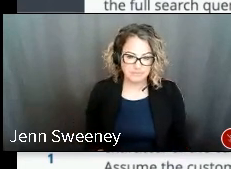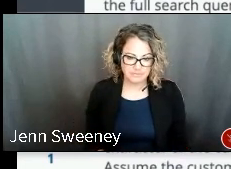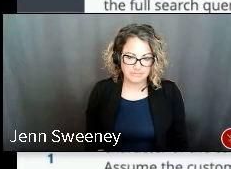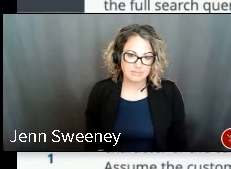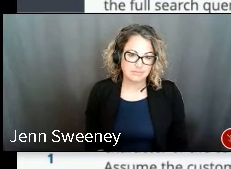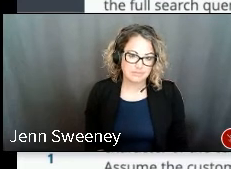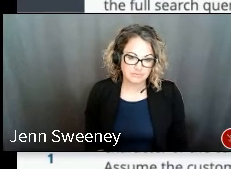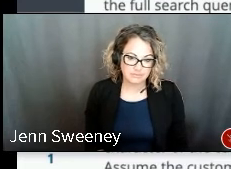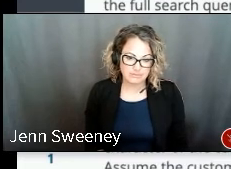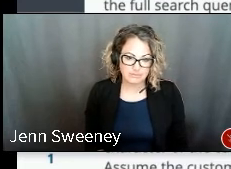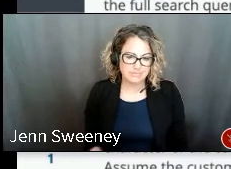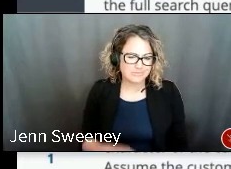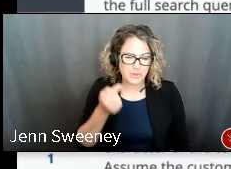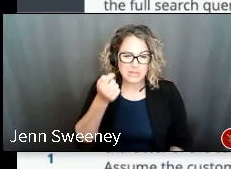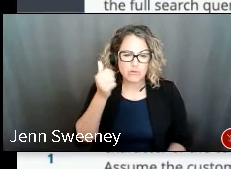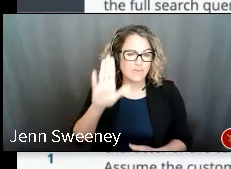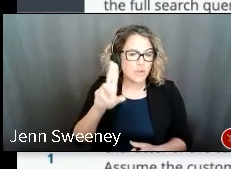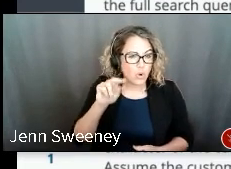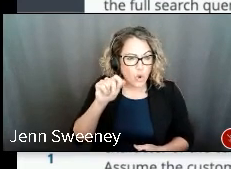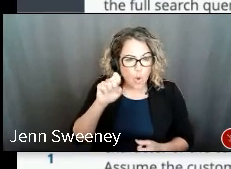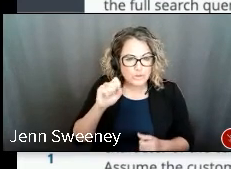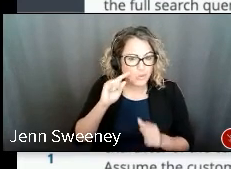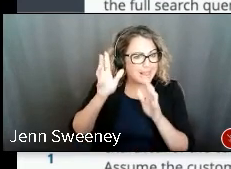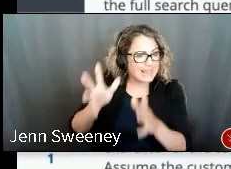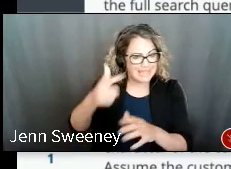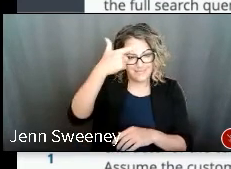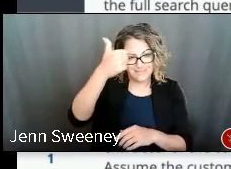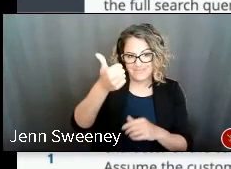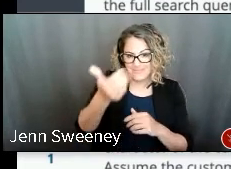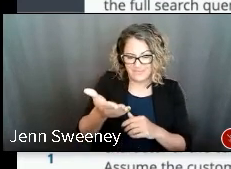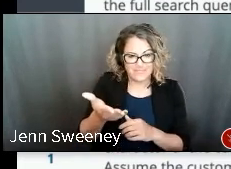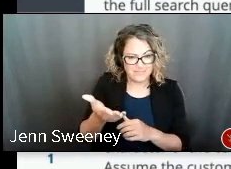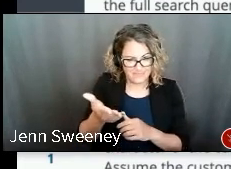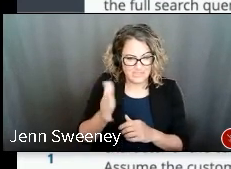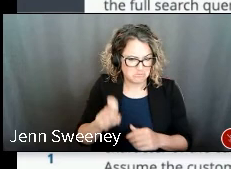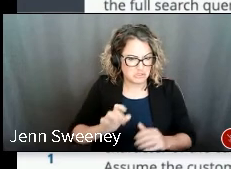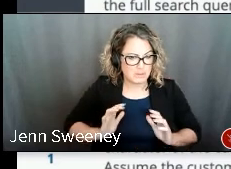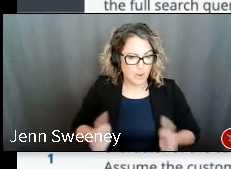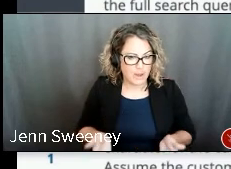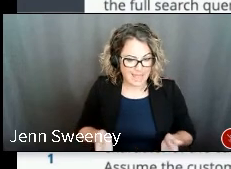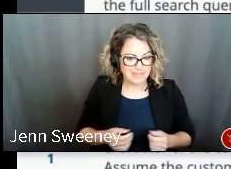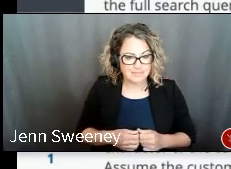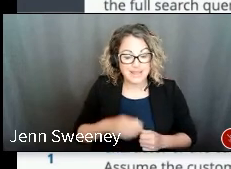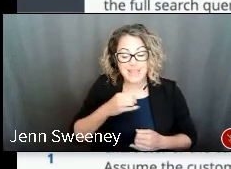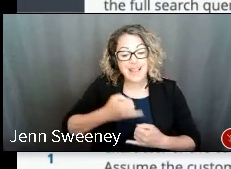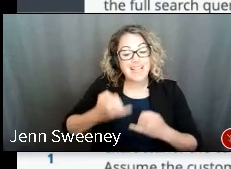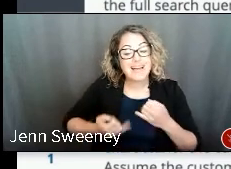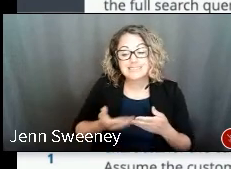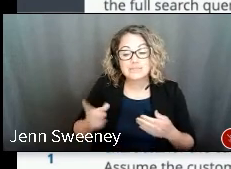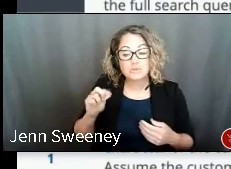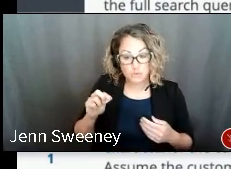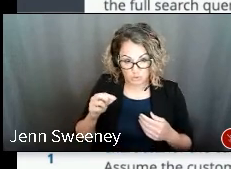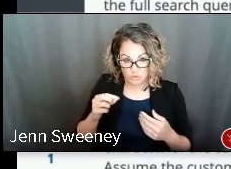If you want to remove these notes or you want to leave them, the notes here should be okay. And then the last step you can do is to submit